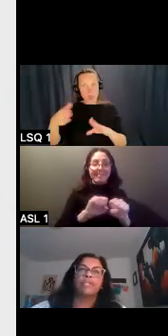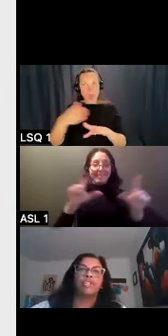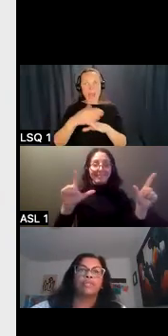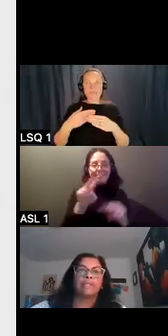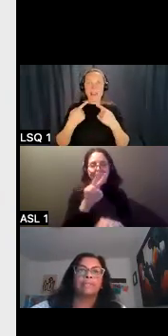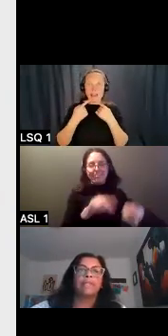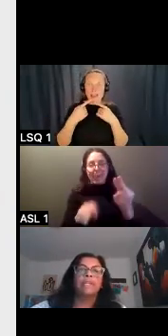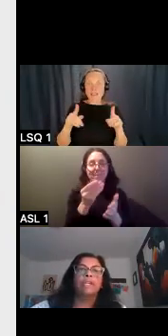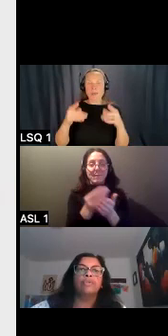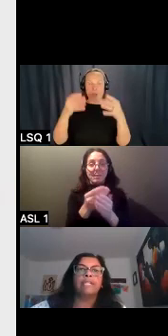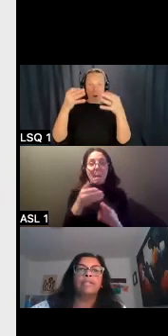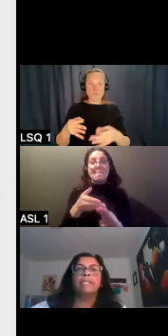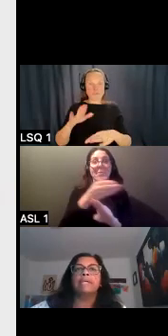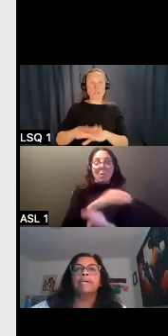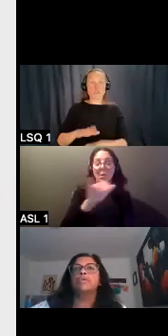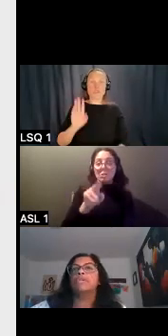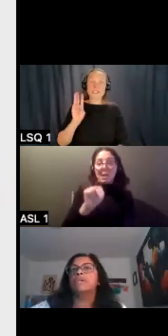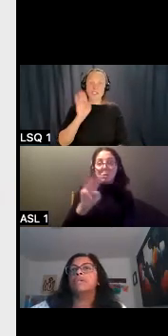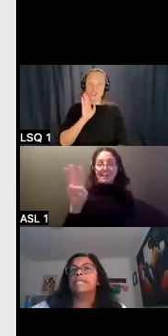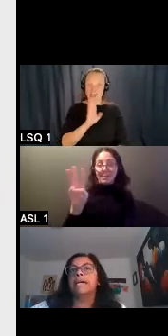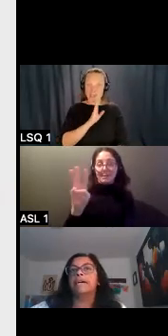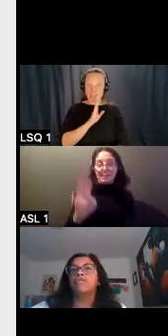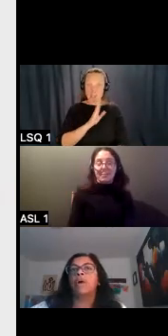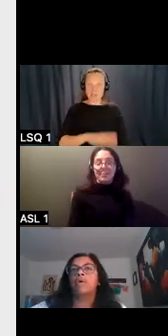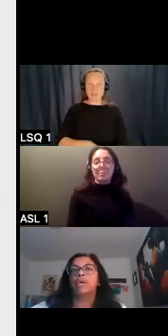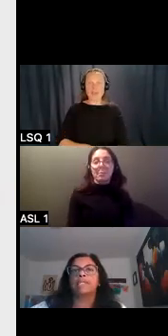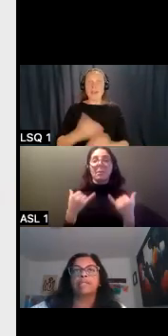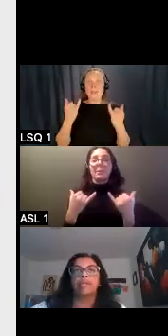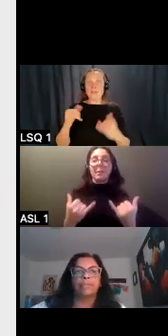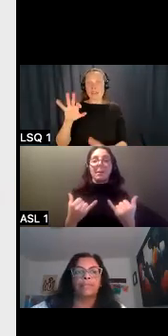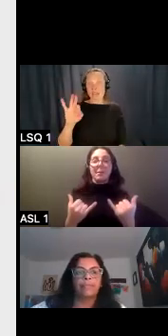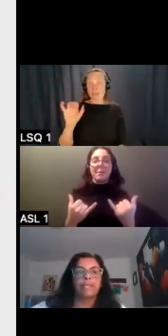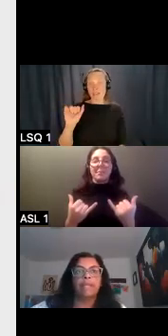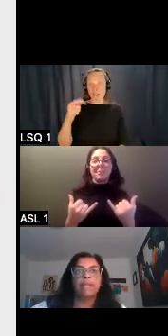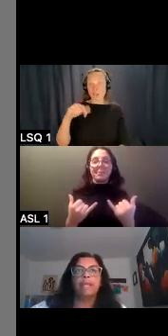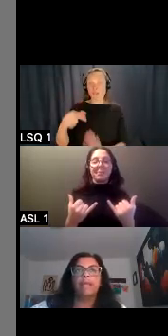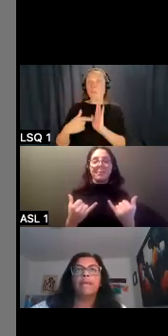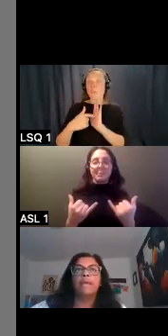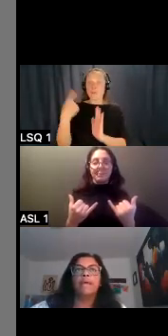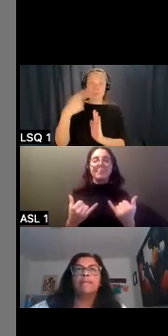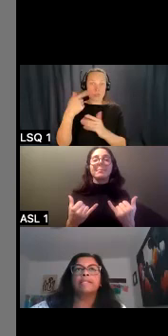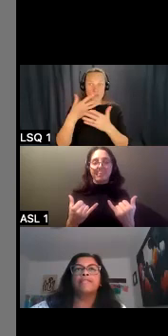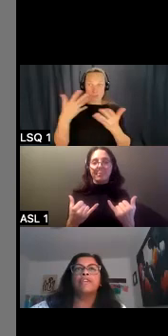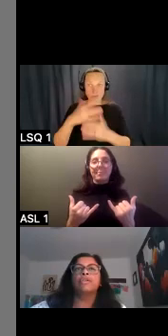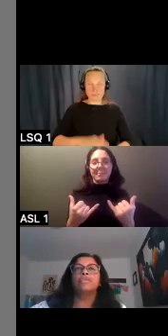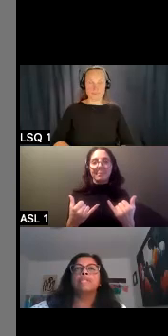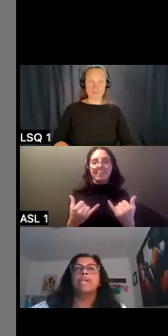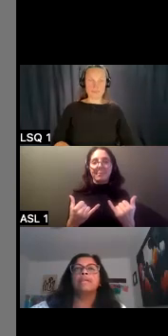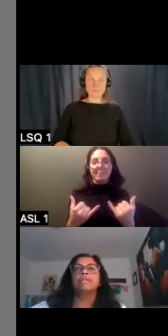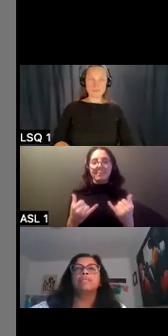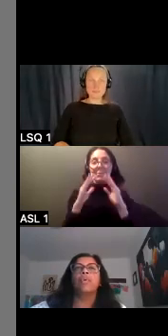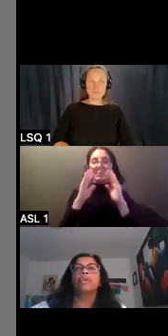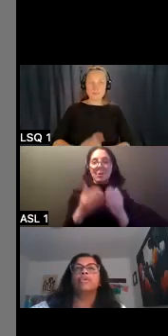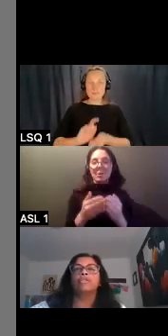before the launch of the official date on the 6th of January. Now we will go over the question and answers. These FAQs